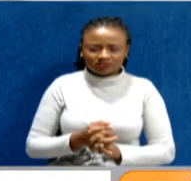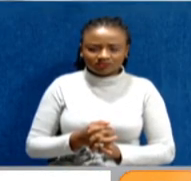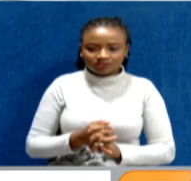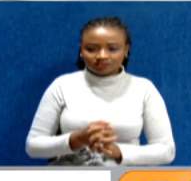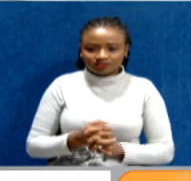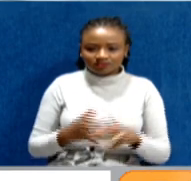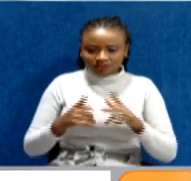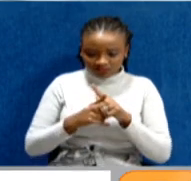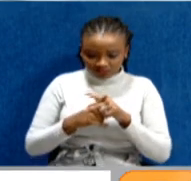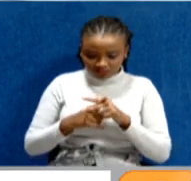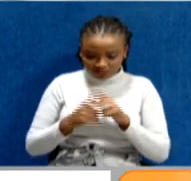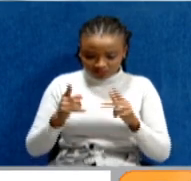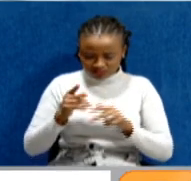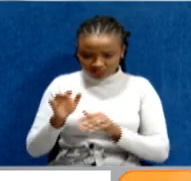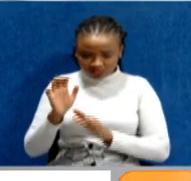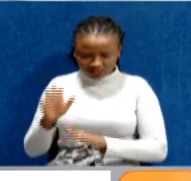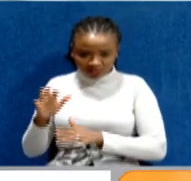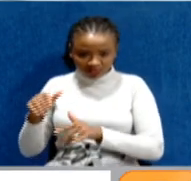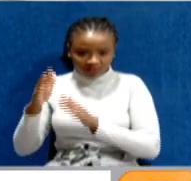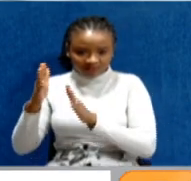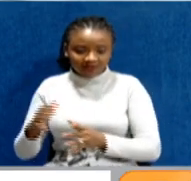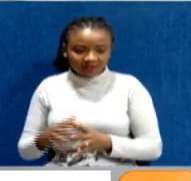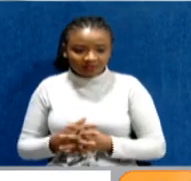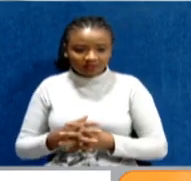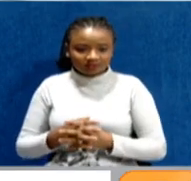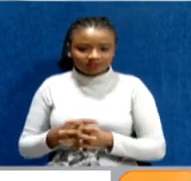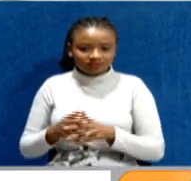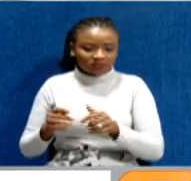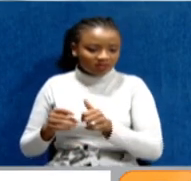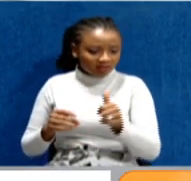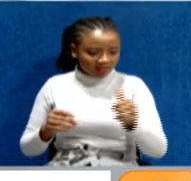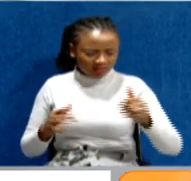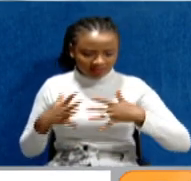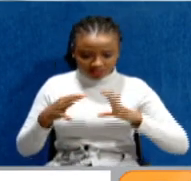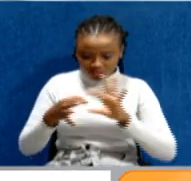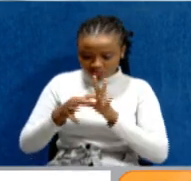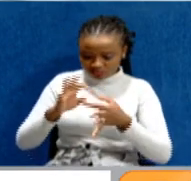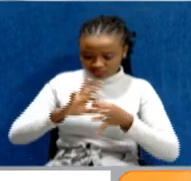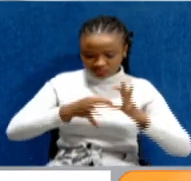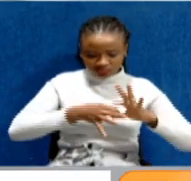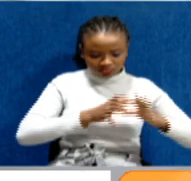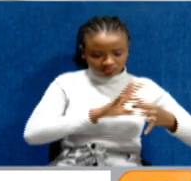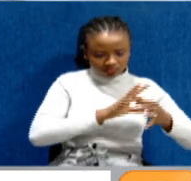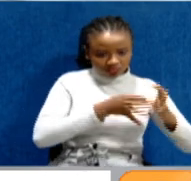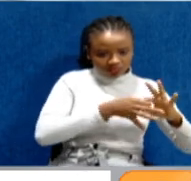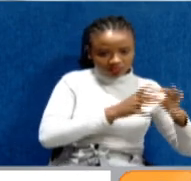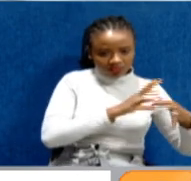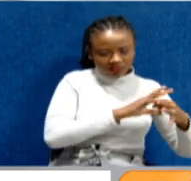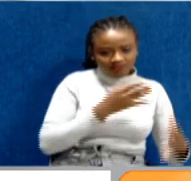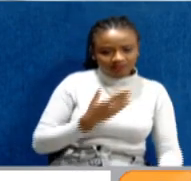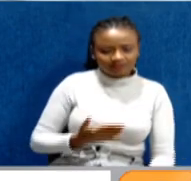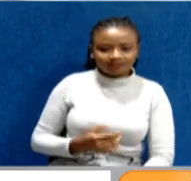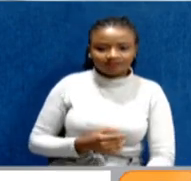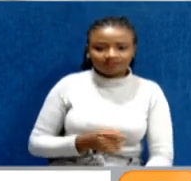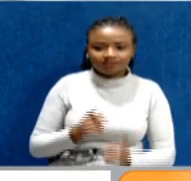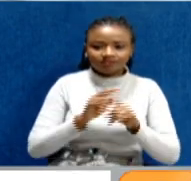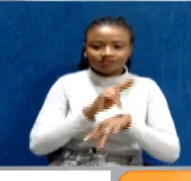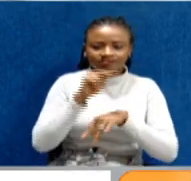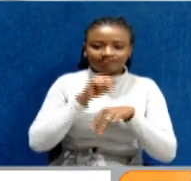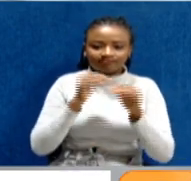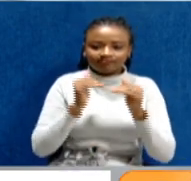beginning with the farmers as producers, and then with the other people that are supposed to be involved in the whole food value chain. Yeah. At national level,